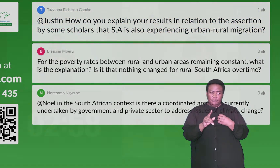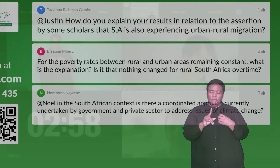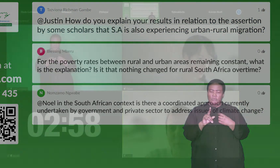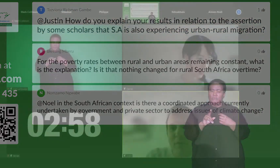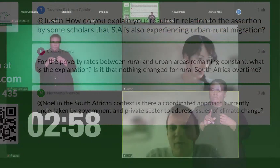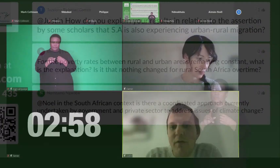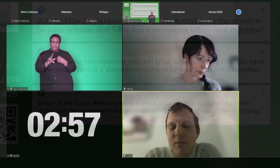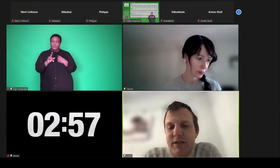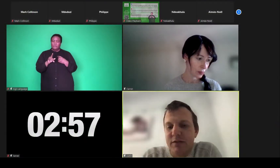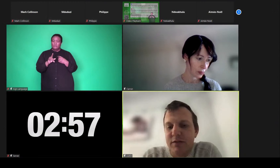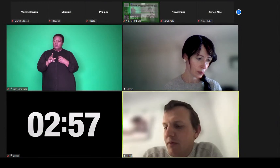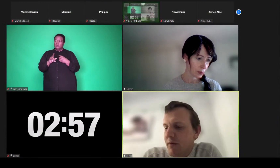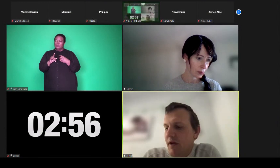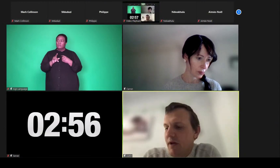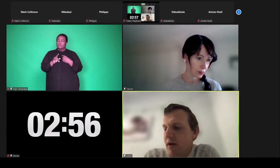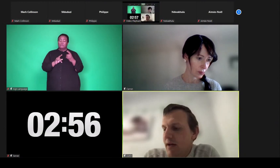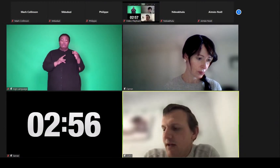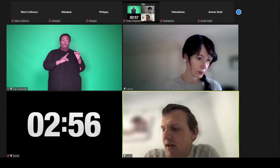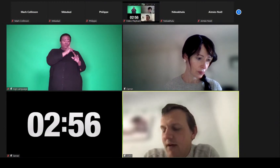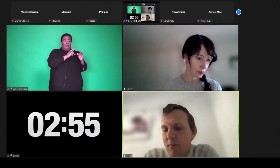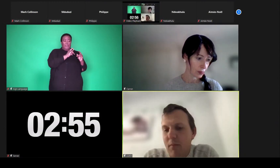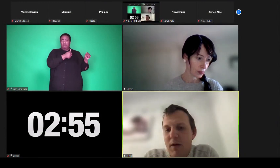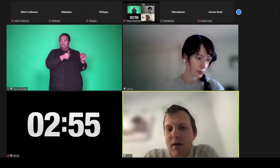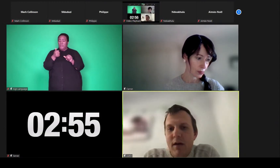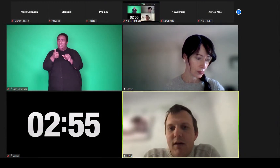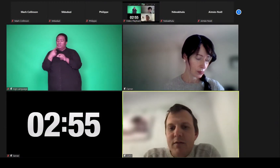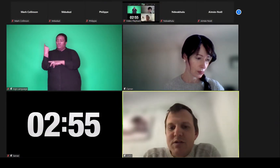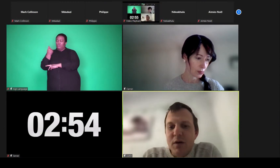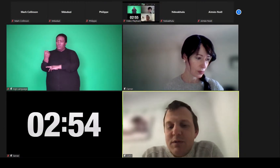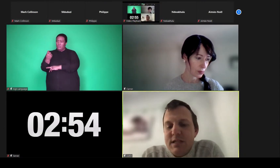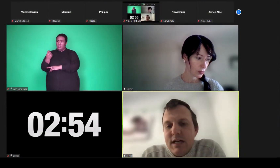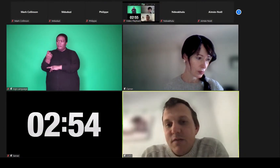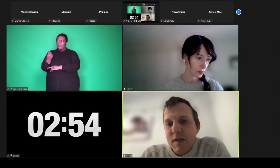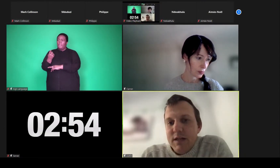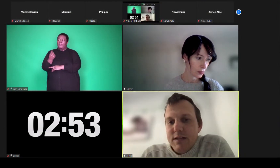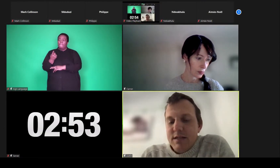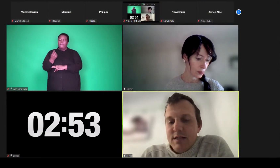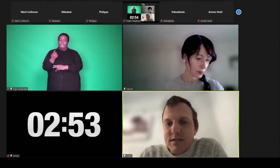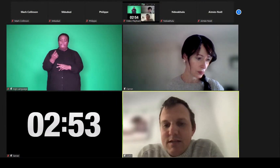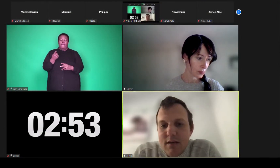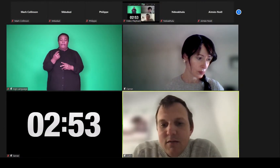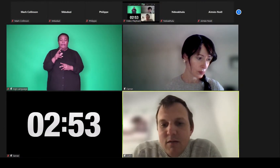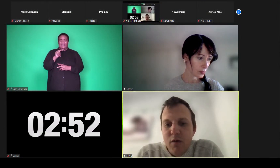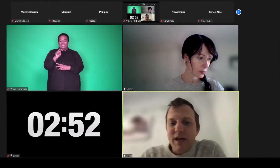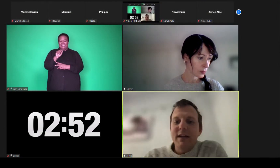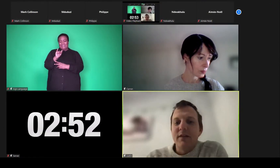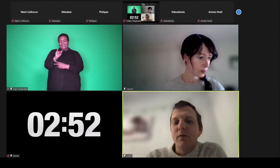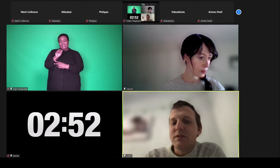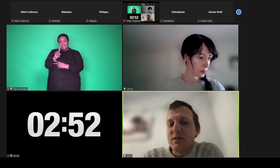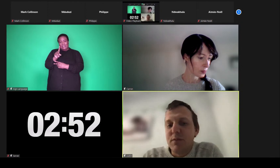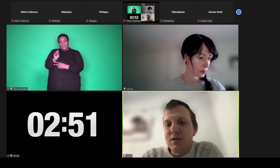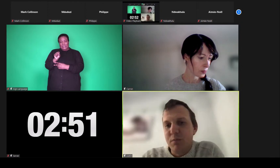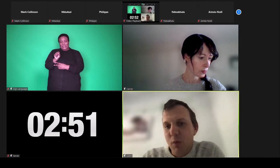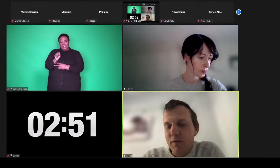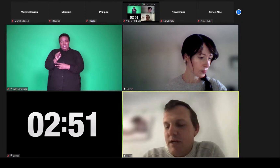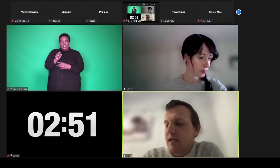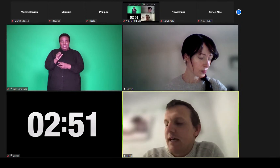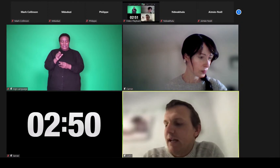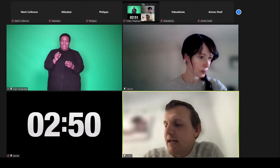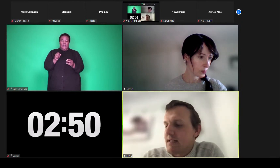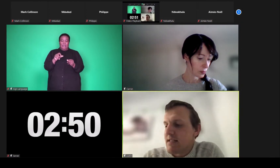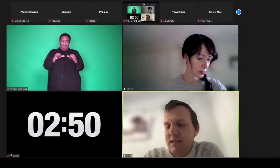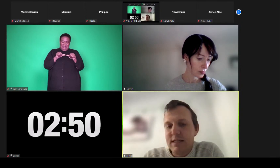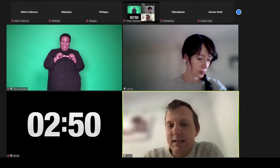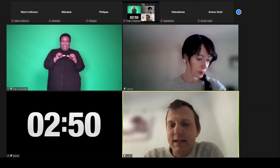moving from an urban area back to a rural area, the sample size for the NIDS is, that kind of movement is a bit small for us